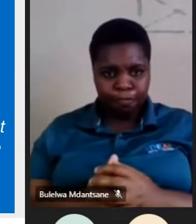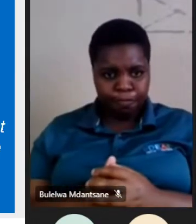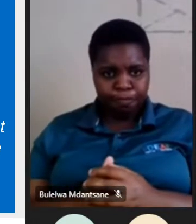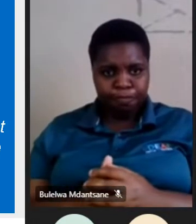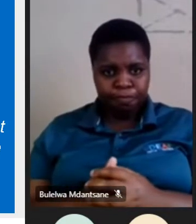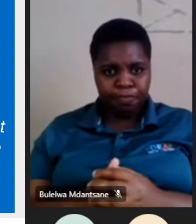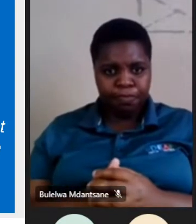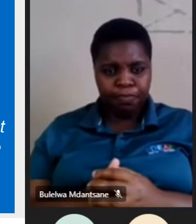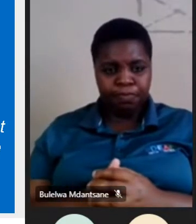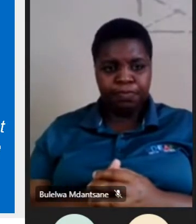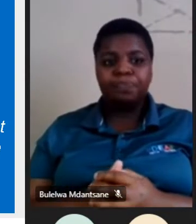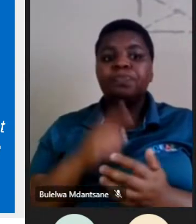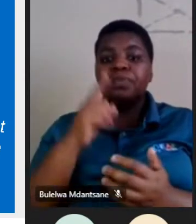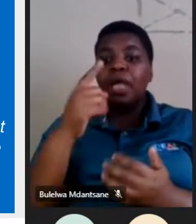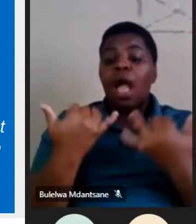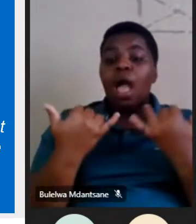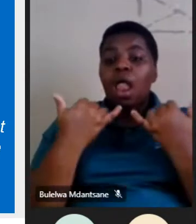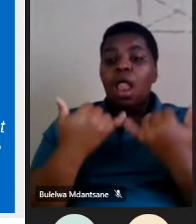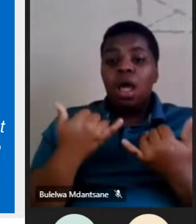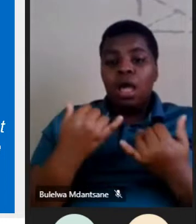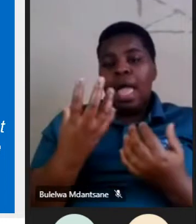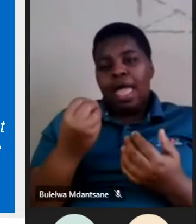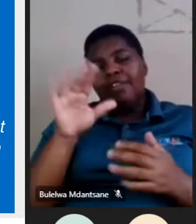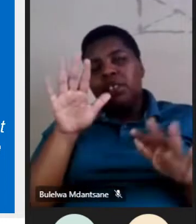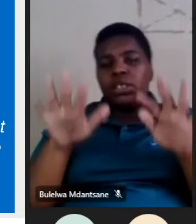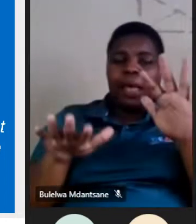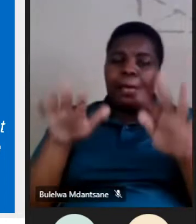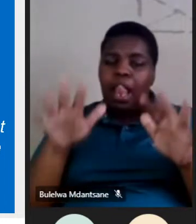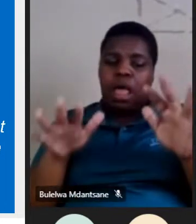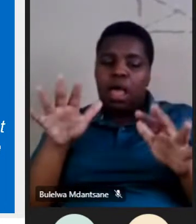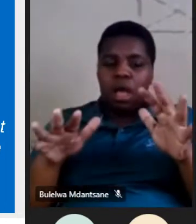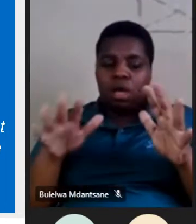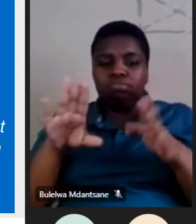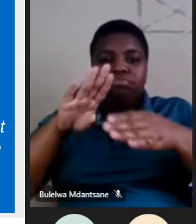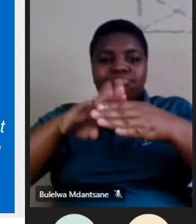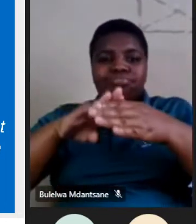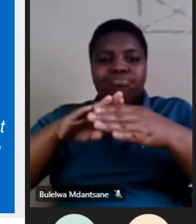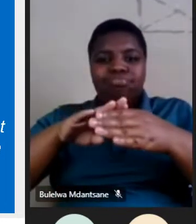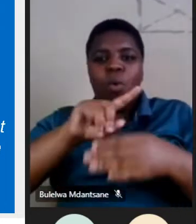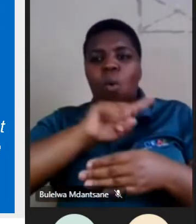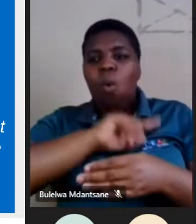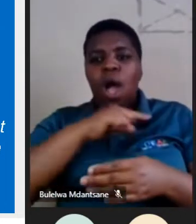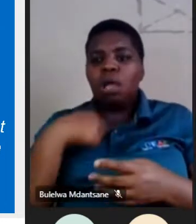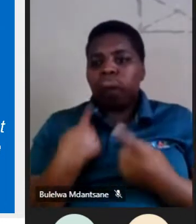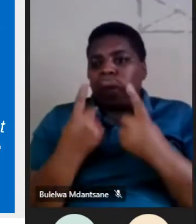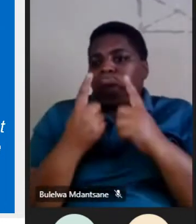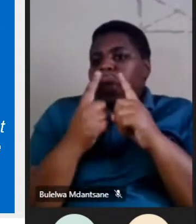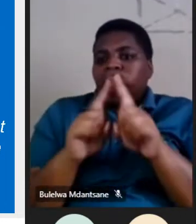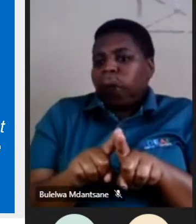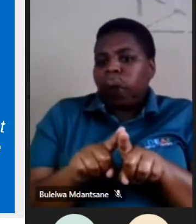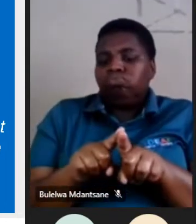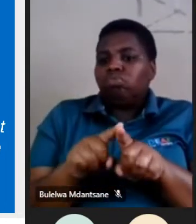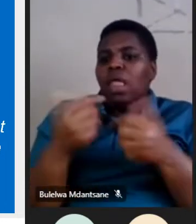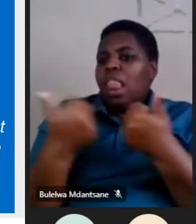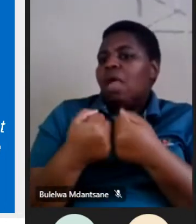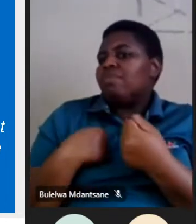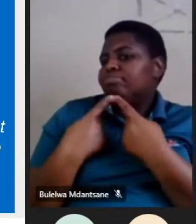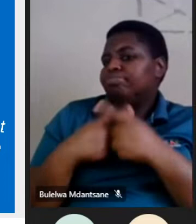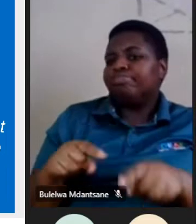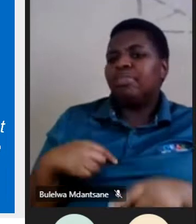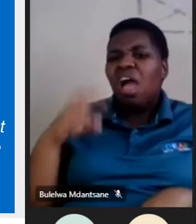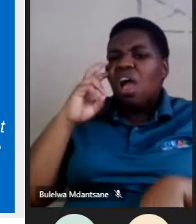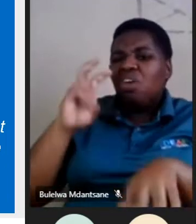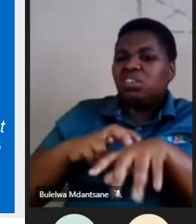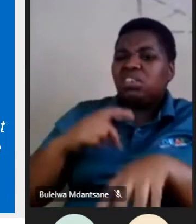When we asked them again, very similar reasons occur. So I wasn't with my partner, so I didn't see a need. Sexual and reproductive